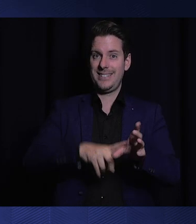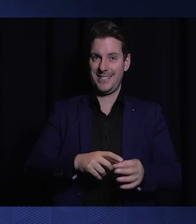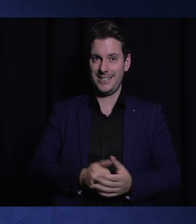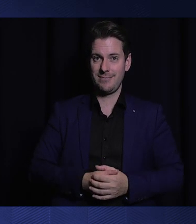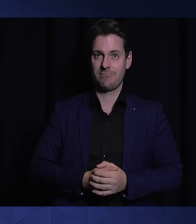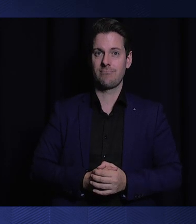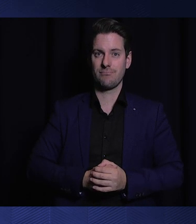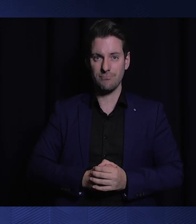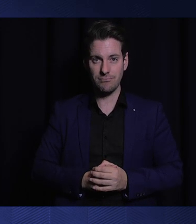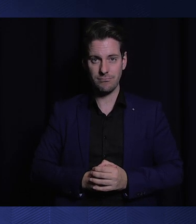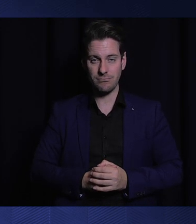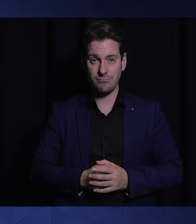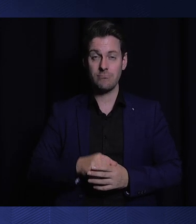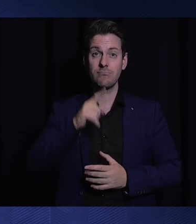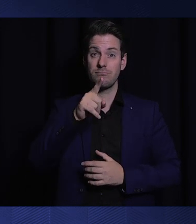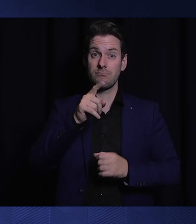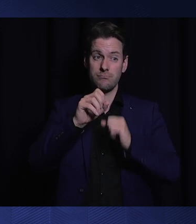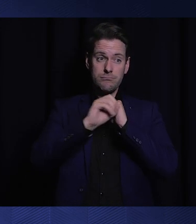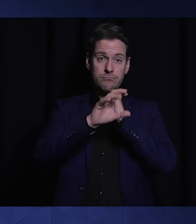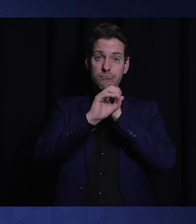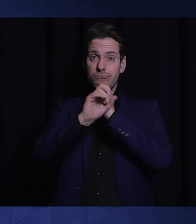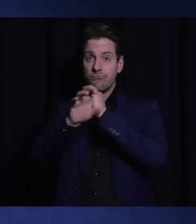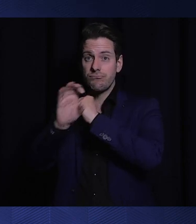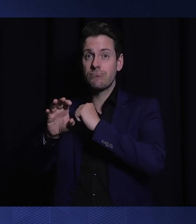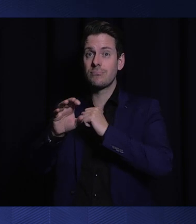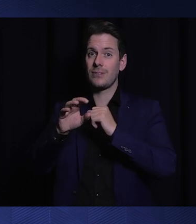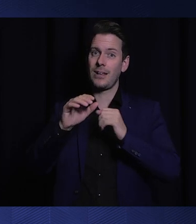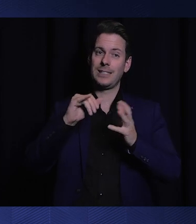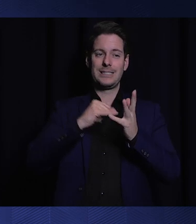promote sponge city on a national scale.